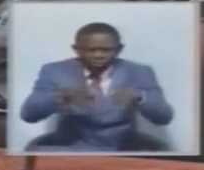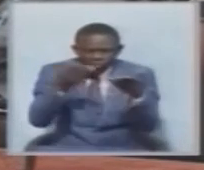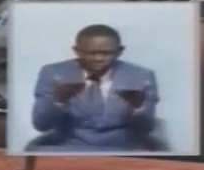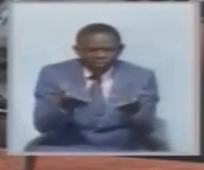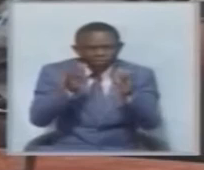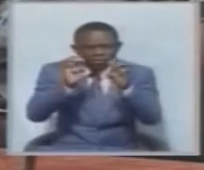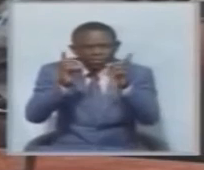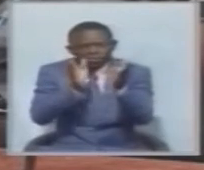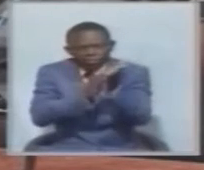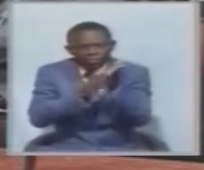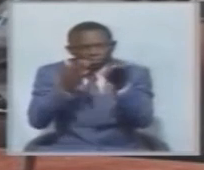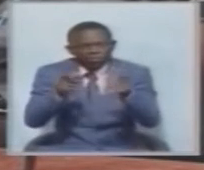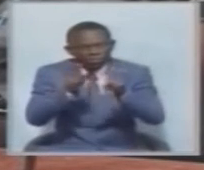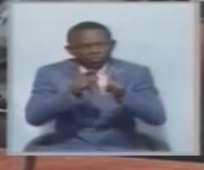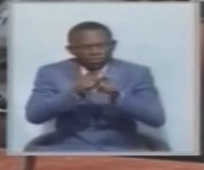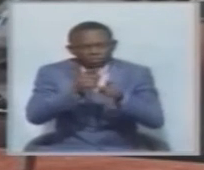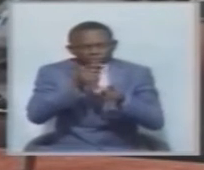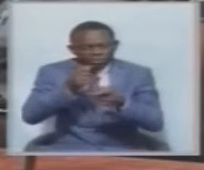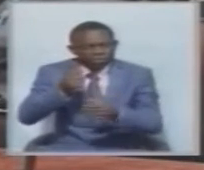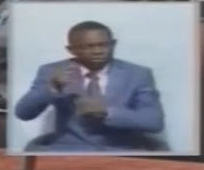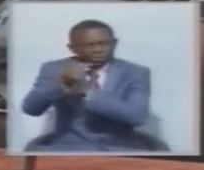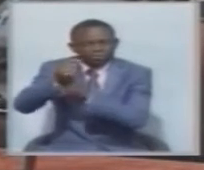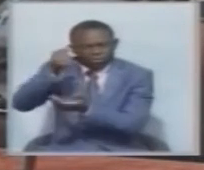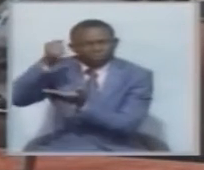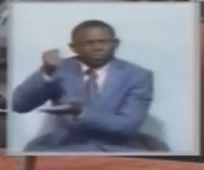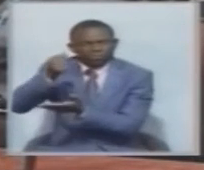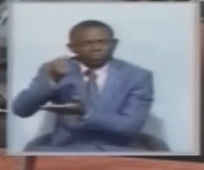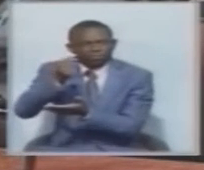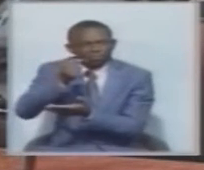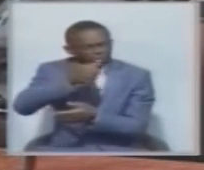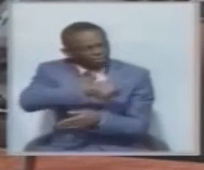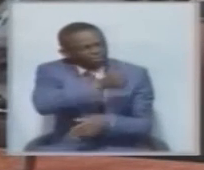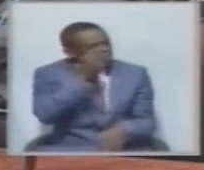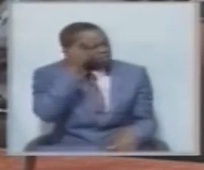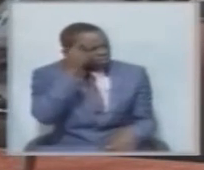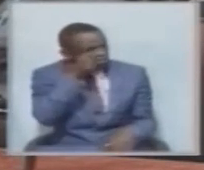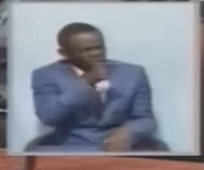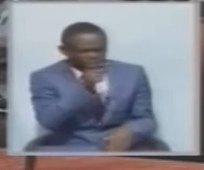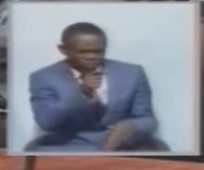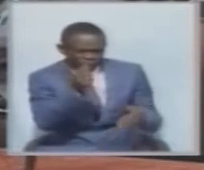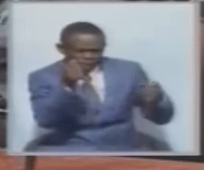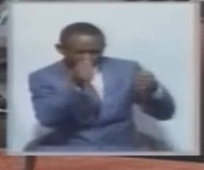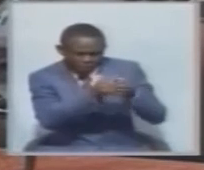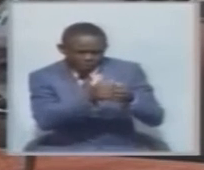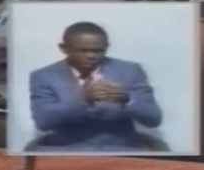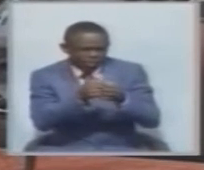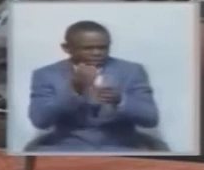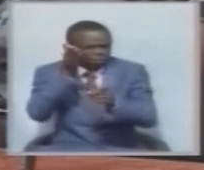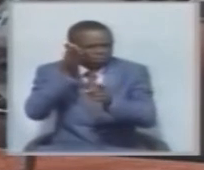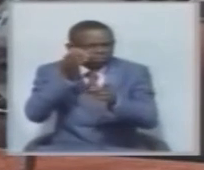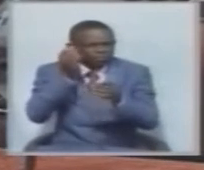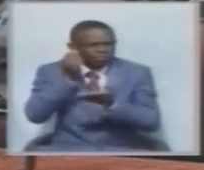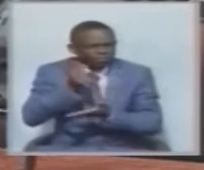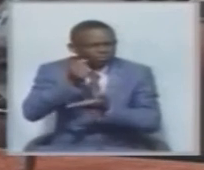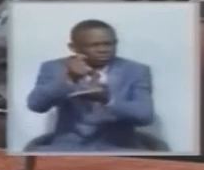including budget support. In your view, what would you describe as the sector that has benefited the most from funding from